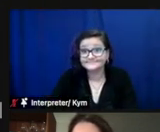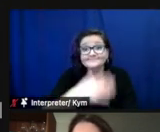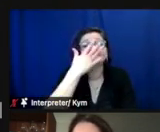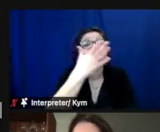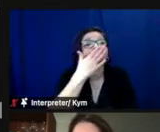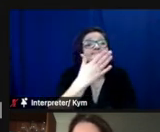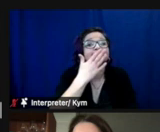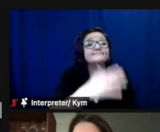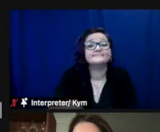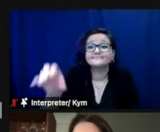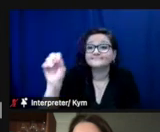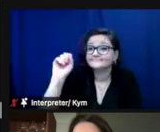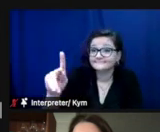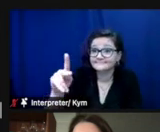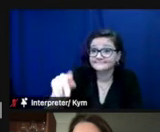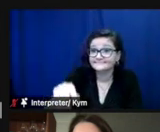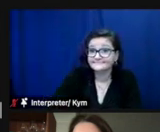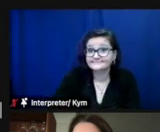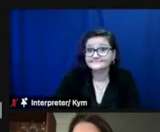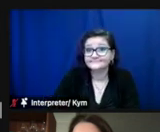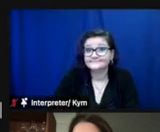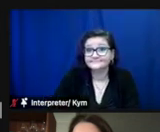Okay. All right.